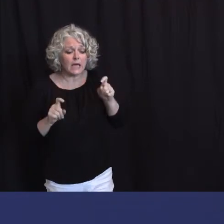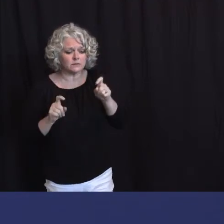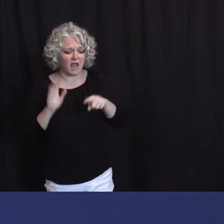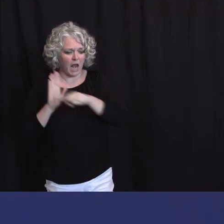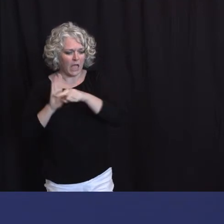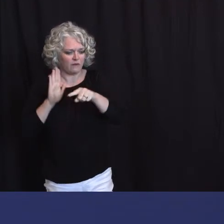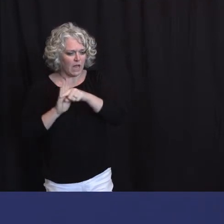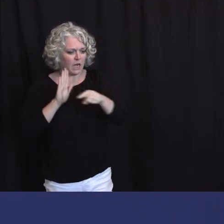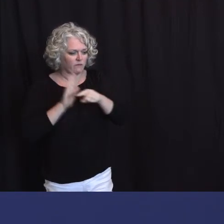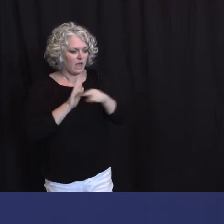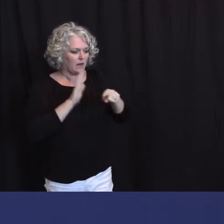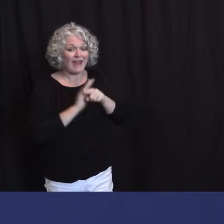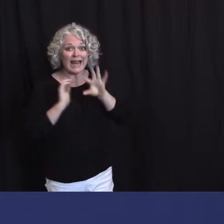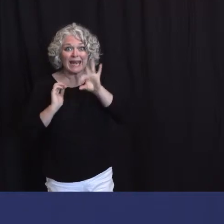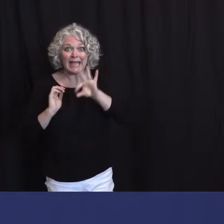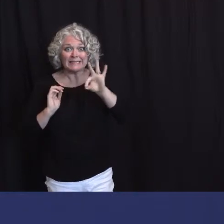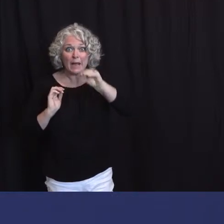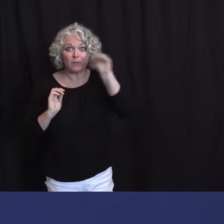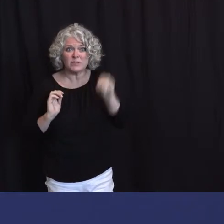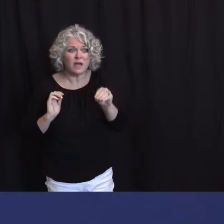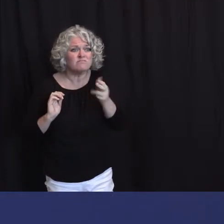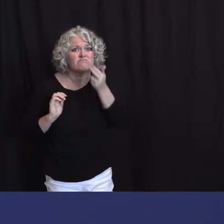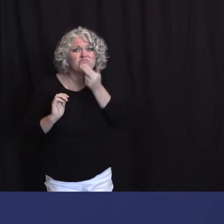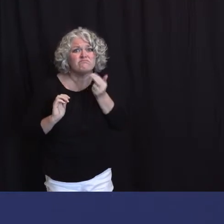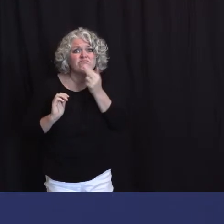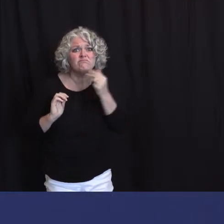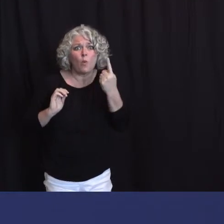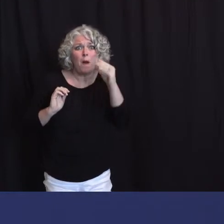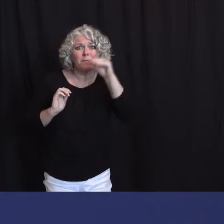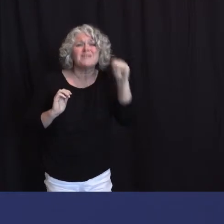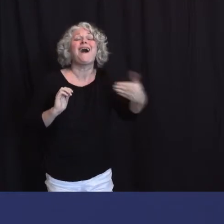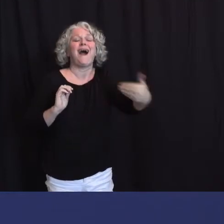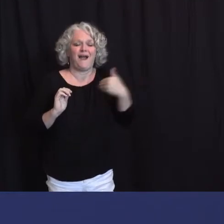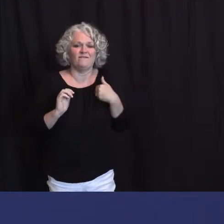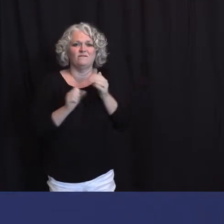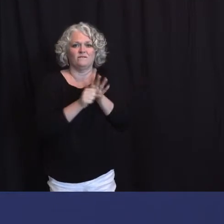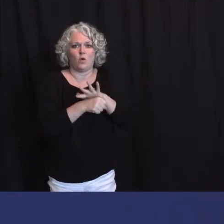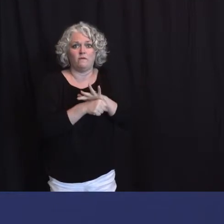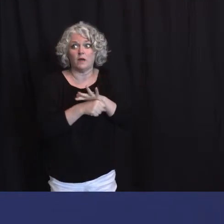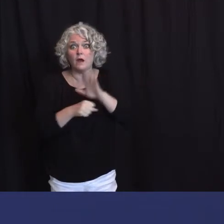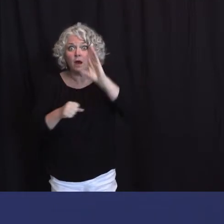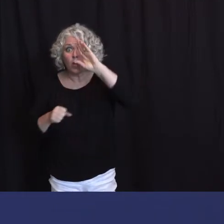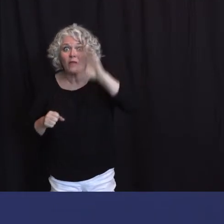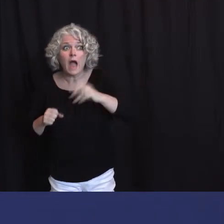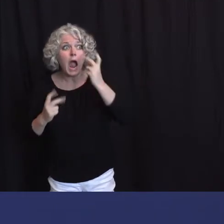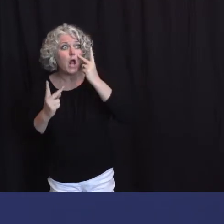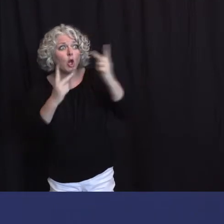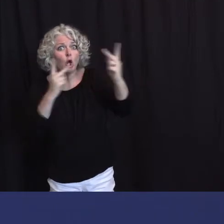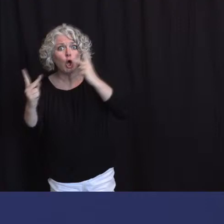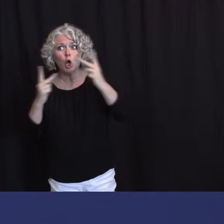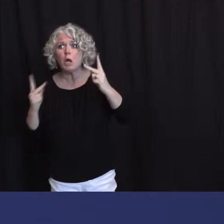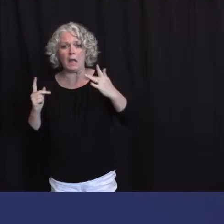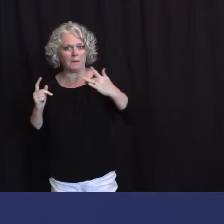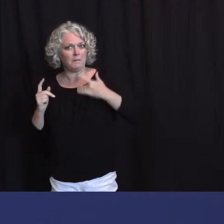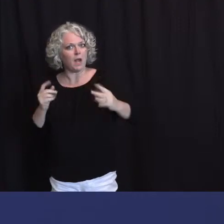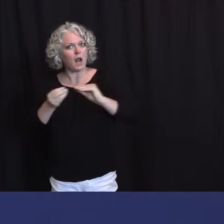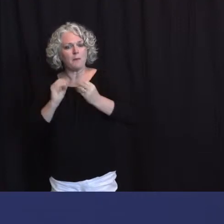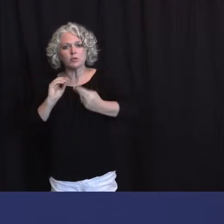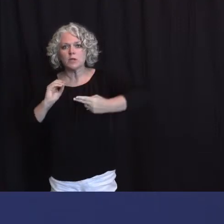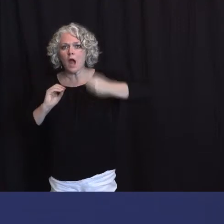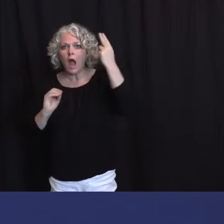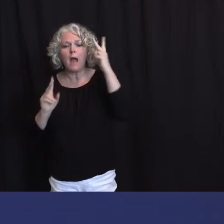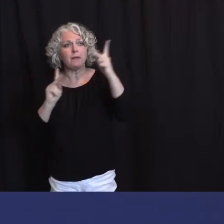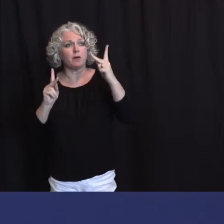And by the way, the other remarkable thing, on weekdays at least, people are still getting tested. Yeah. So the day that we're basing this off